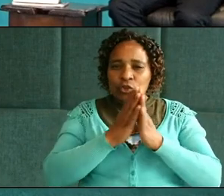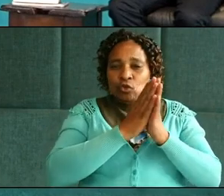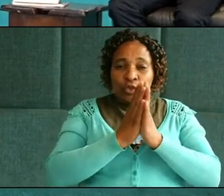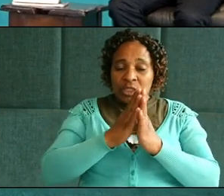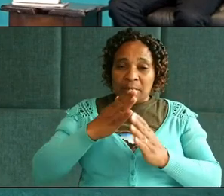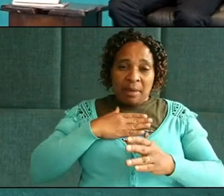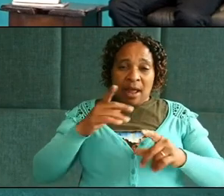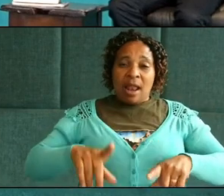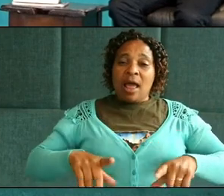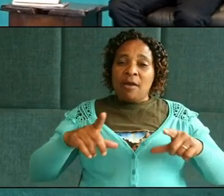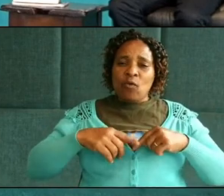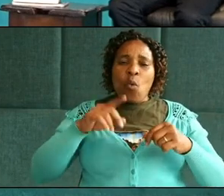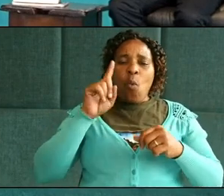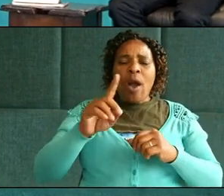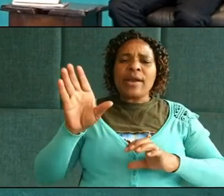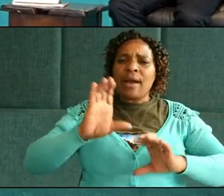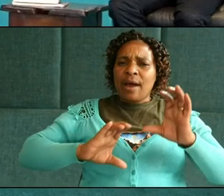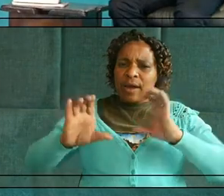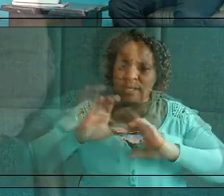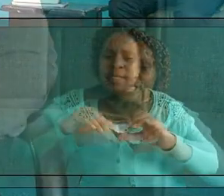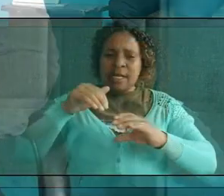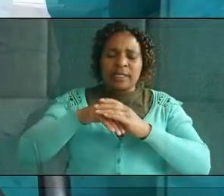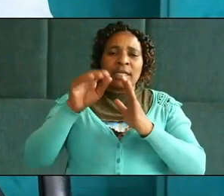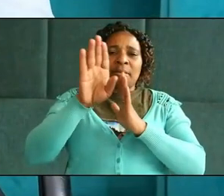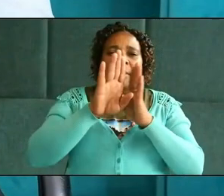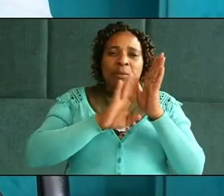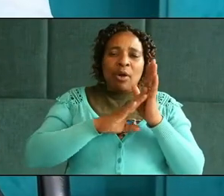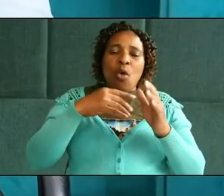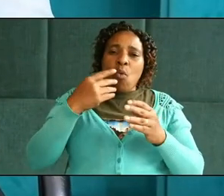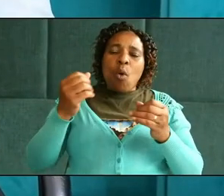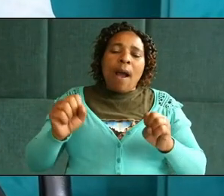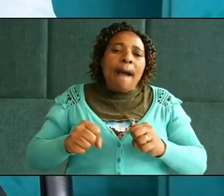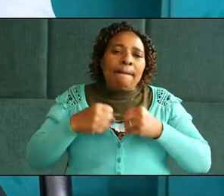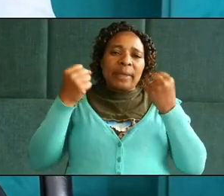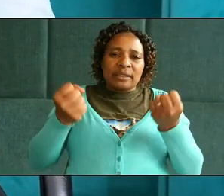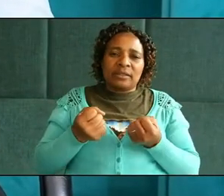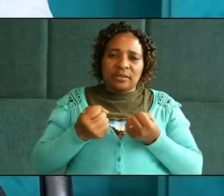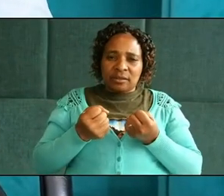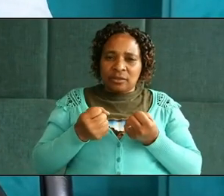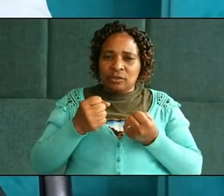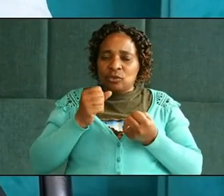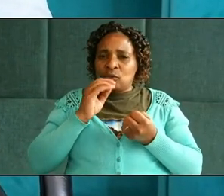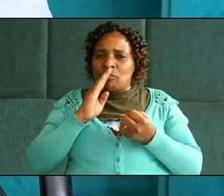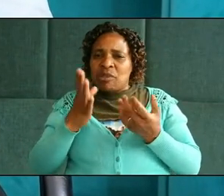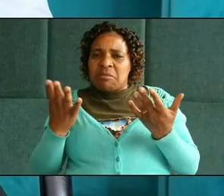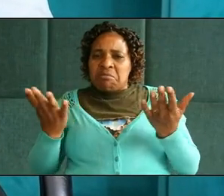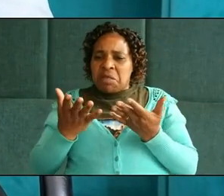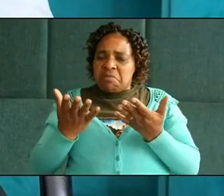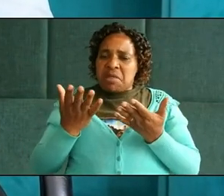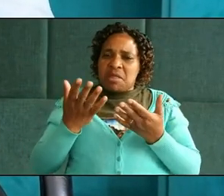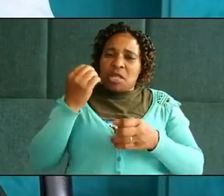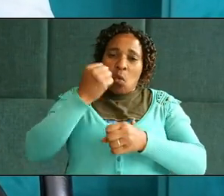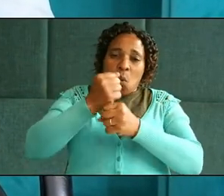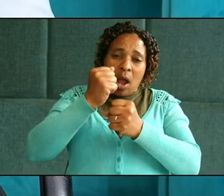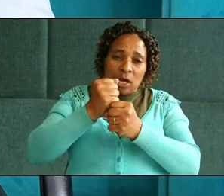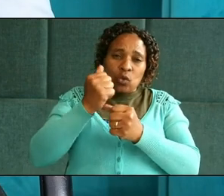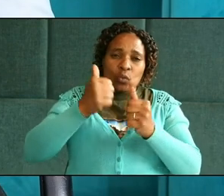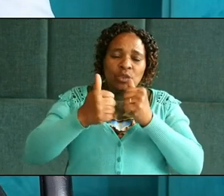for me, if I can say. We're looking at one character in the Bible who happens to be Caleb. We all know like the role he